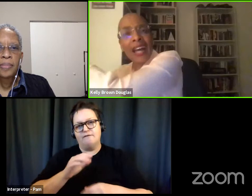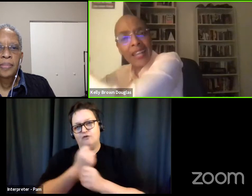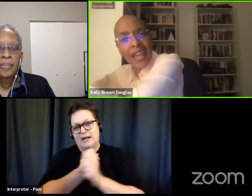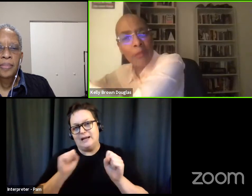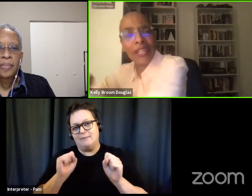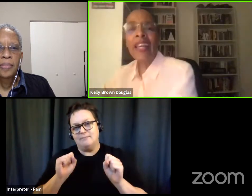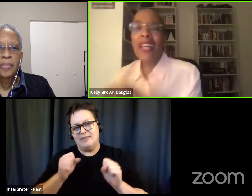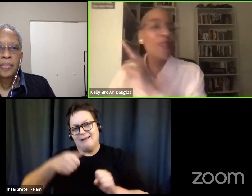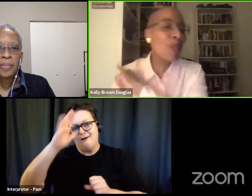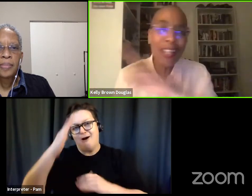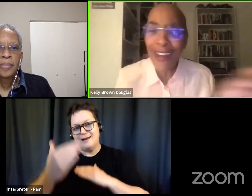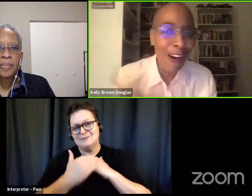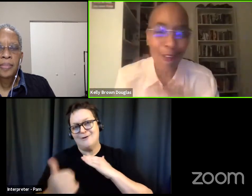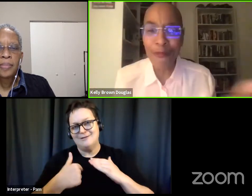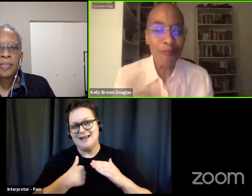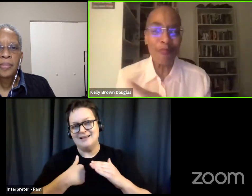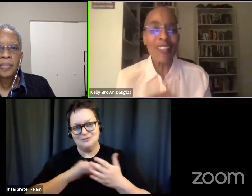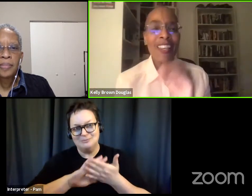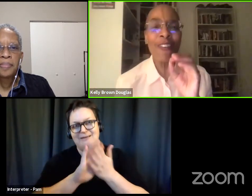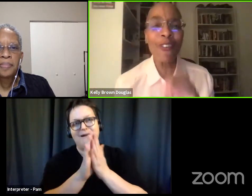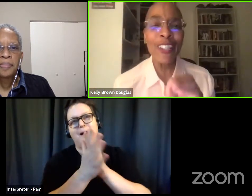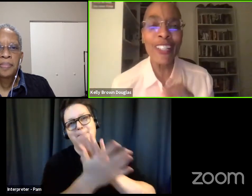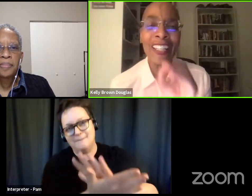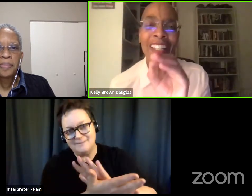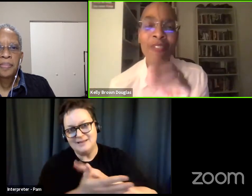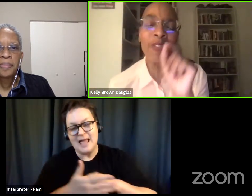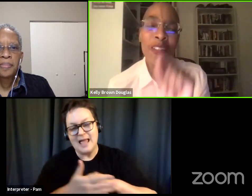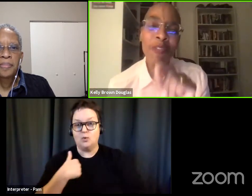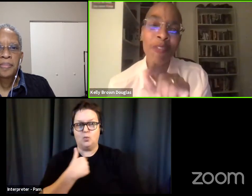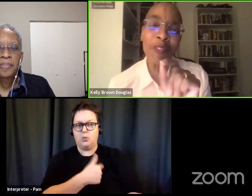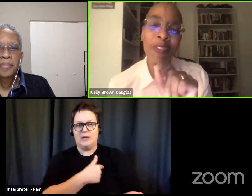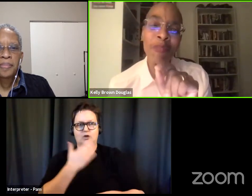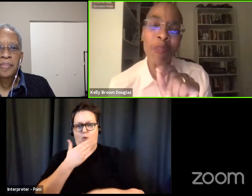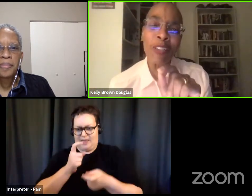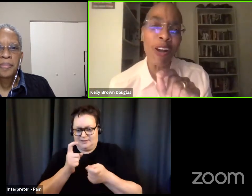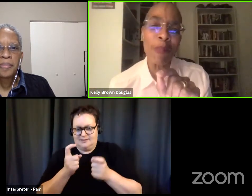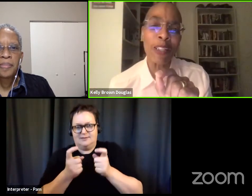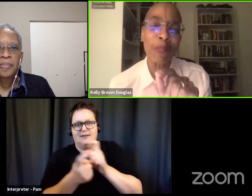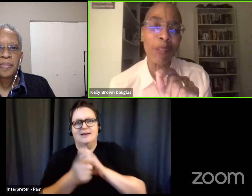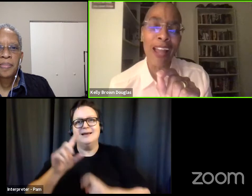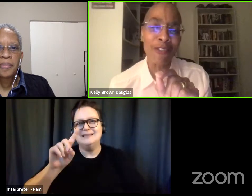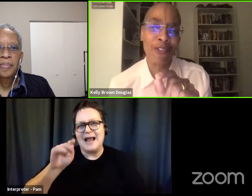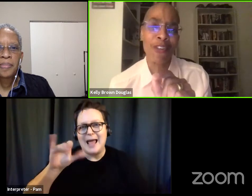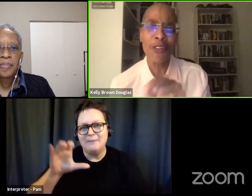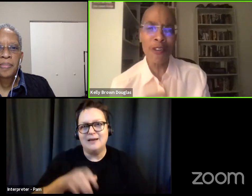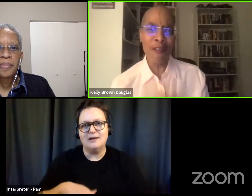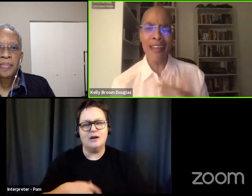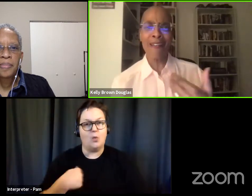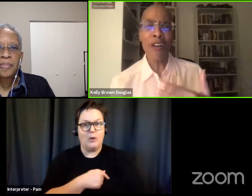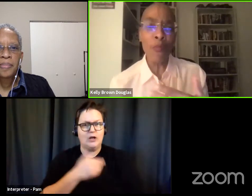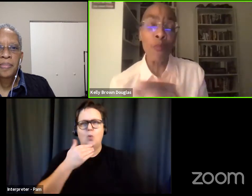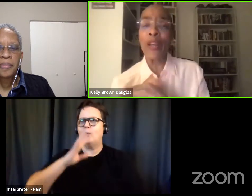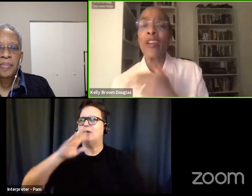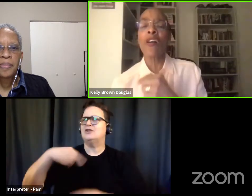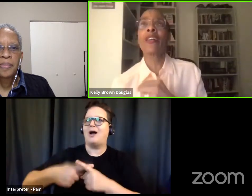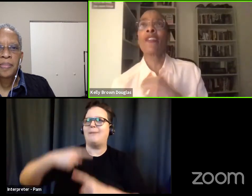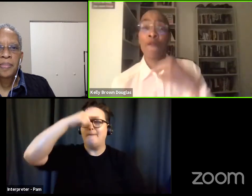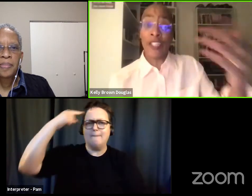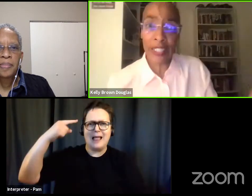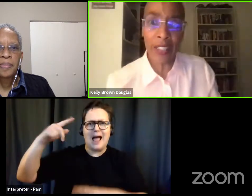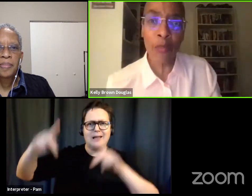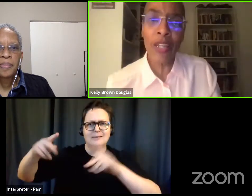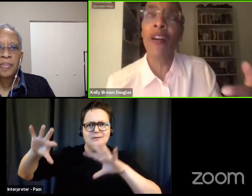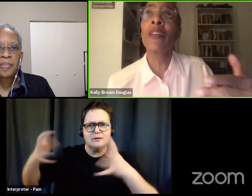always dynamic. And we know, if we look, when we talk about the Black struggle, we